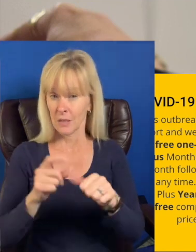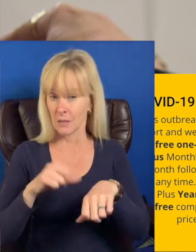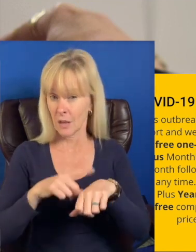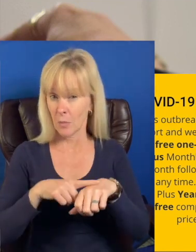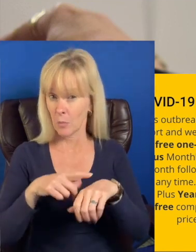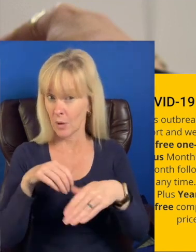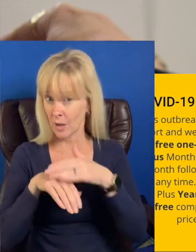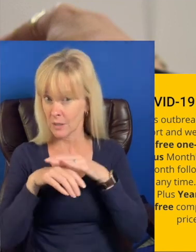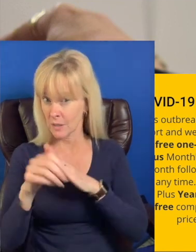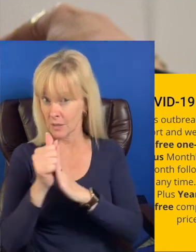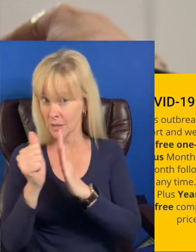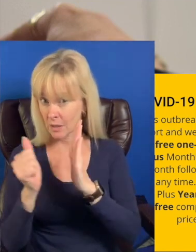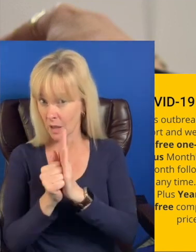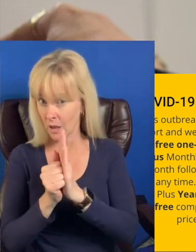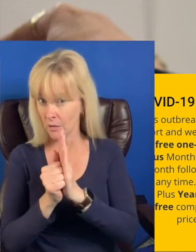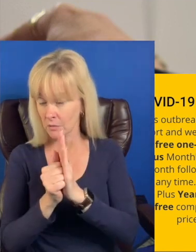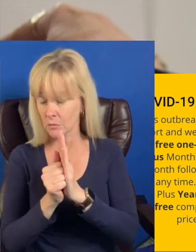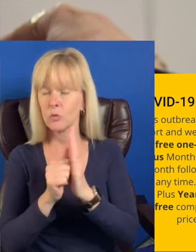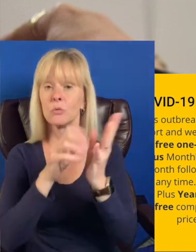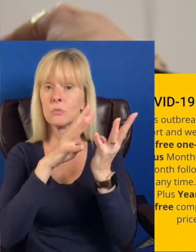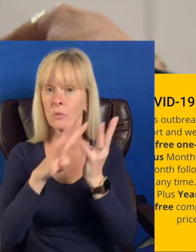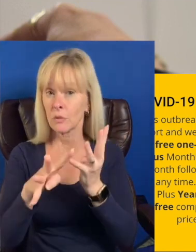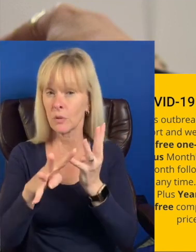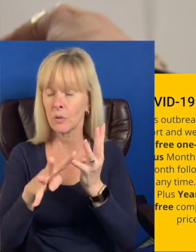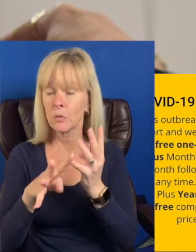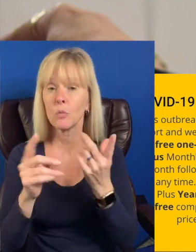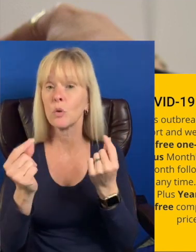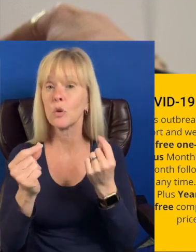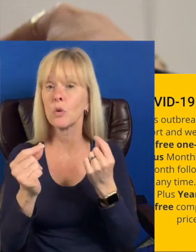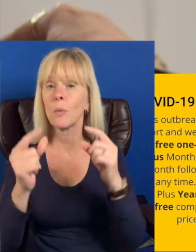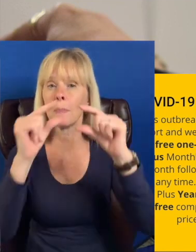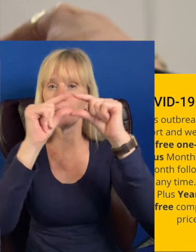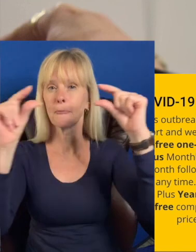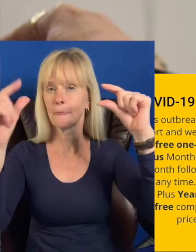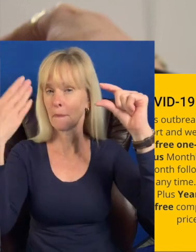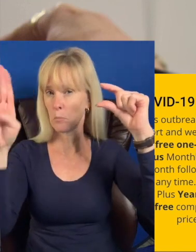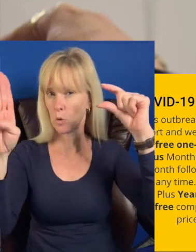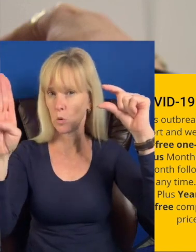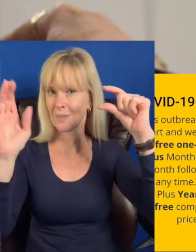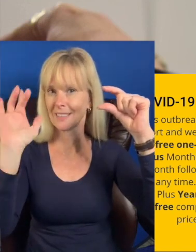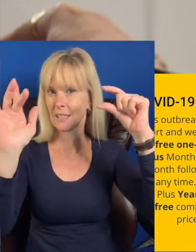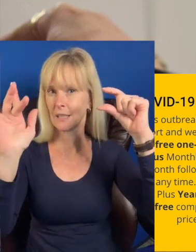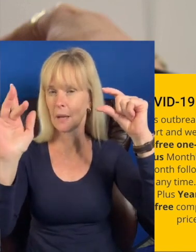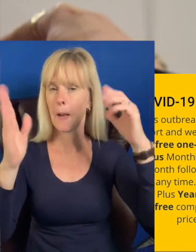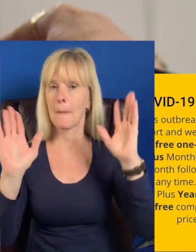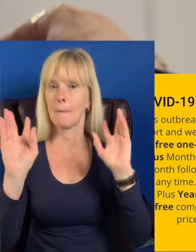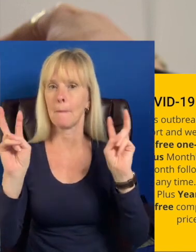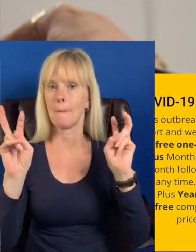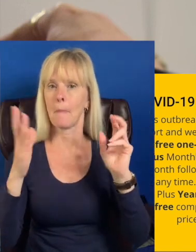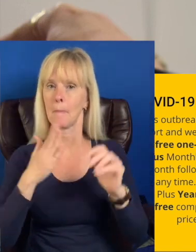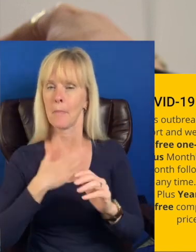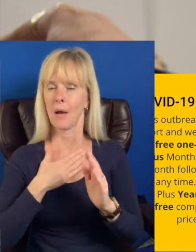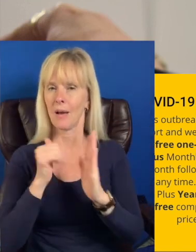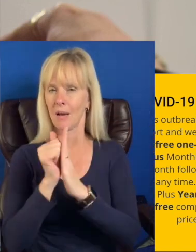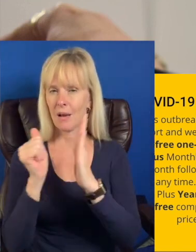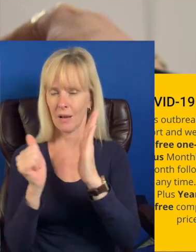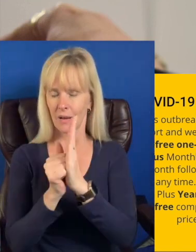Anytime you would like to access your account and your downloads, you can click in the blue bar up at the top for My